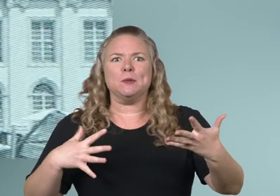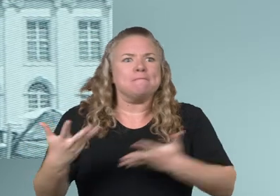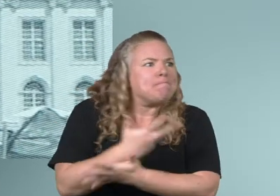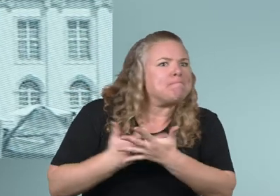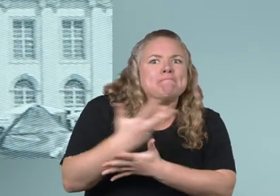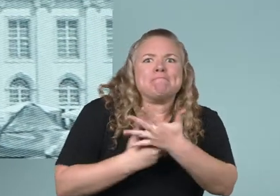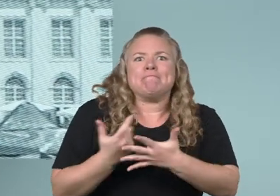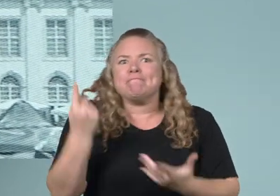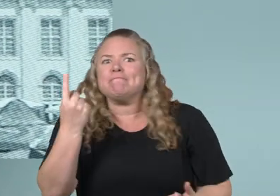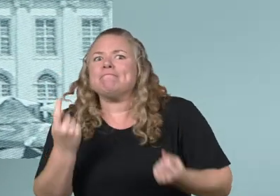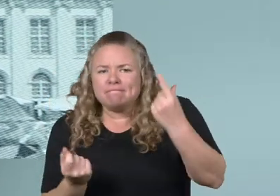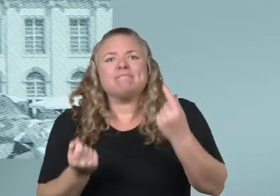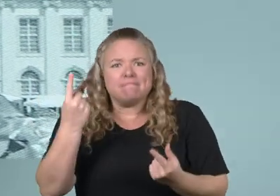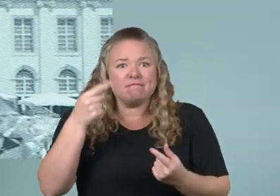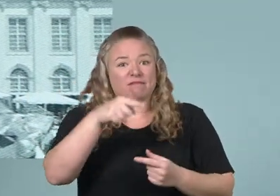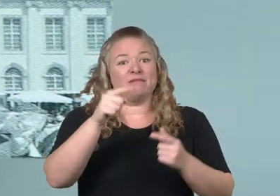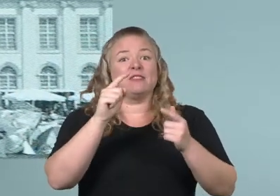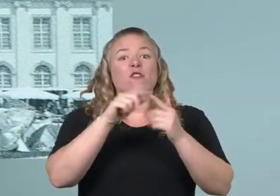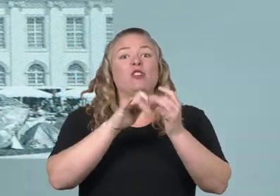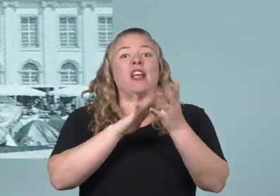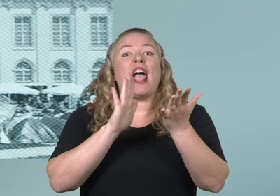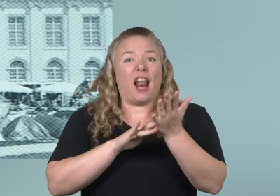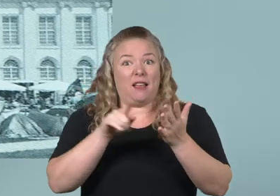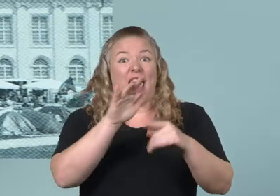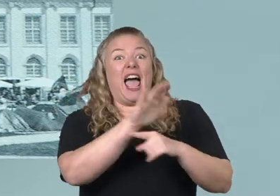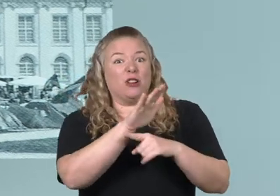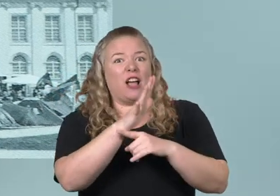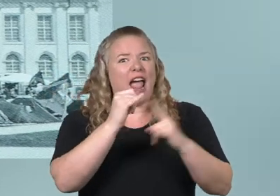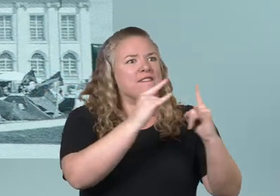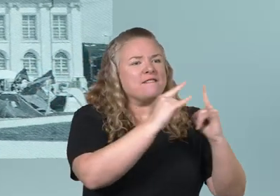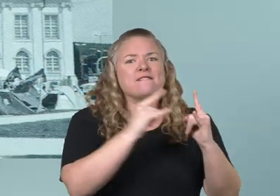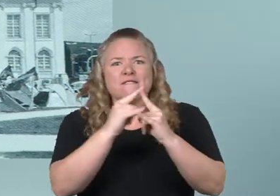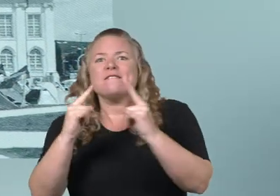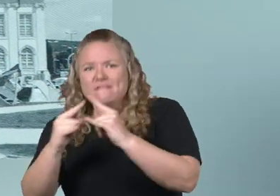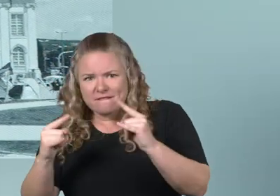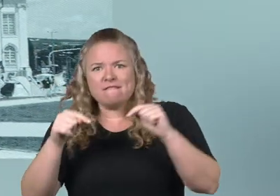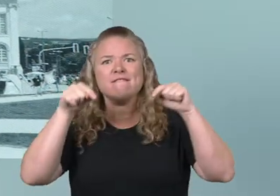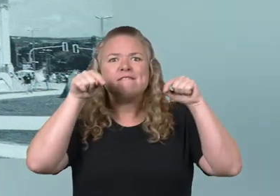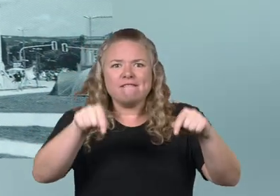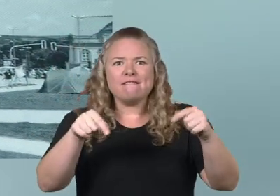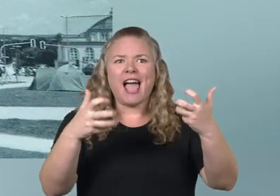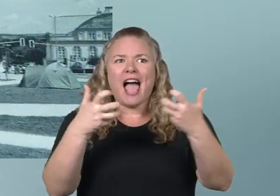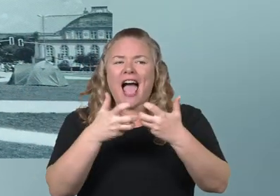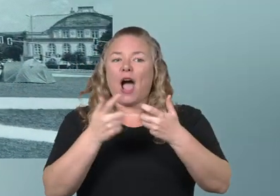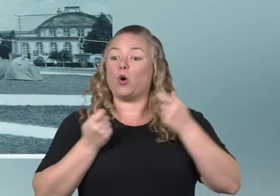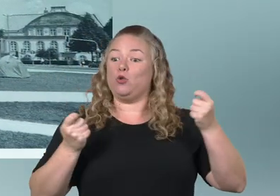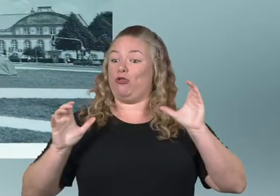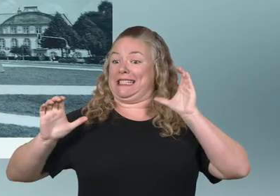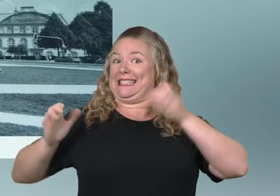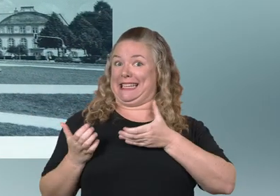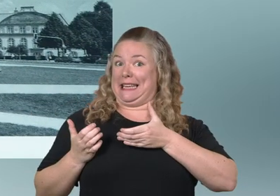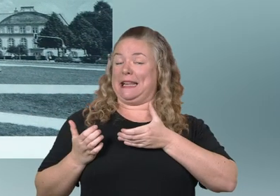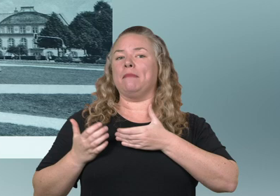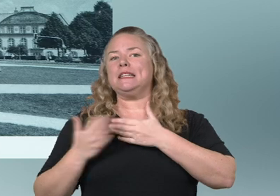happening, moment that happened outside the Friedrichshafen. And it was interesting that that was dealt